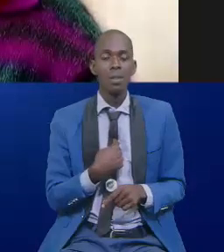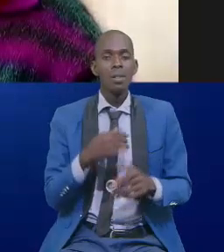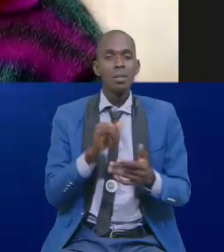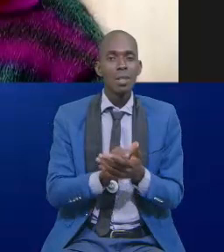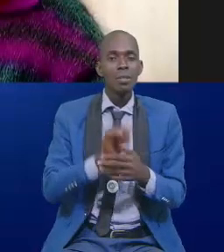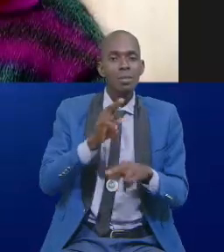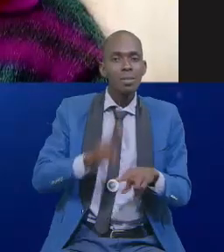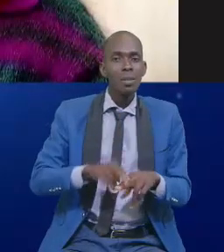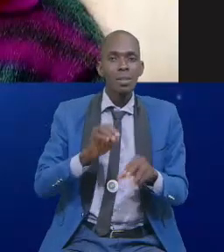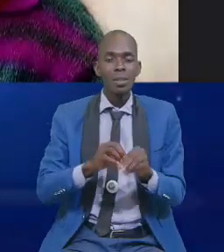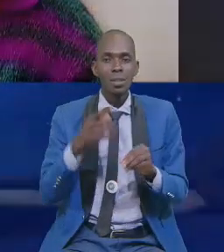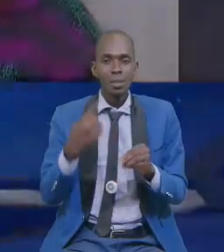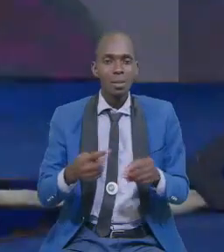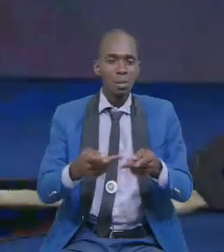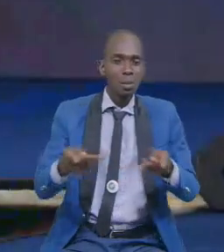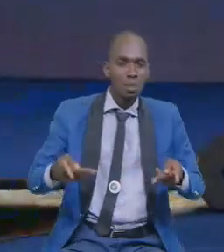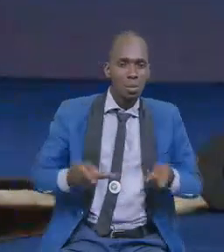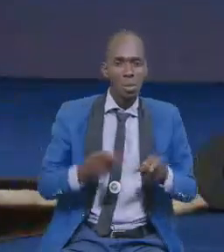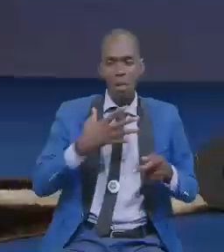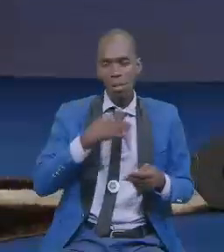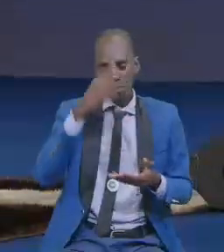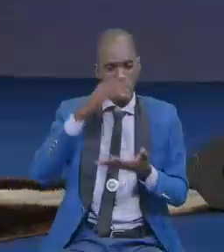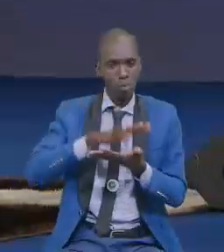sat in the region and shadow of death,